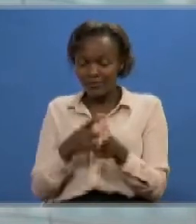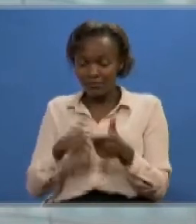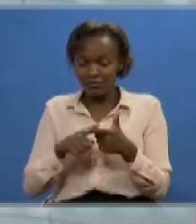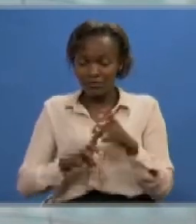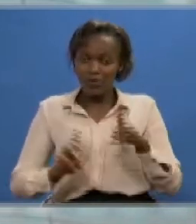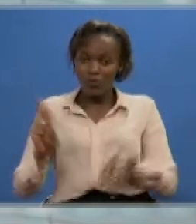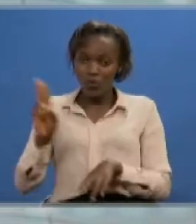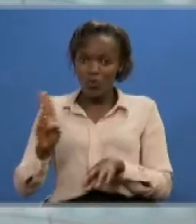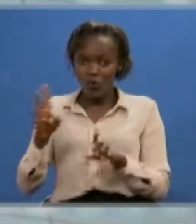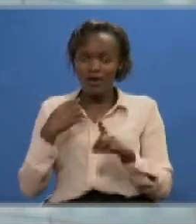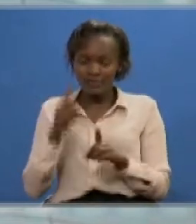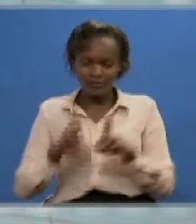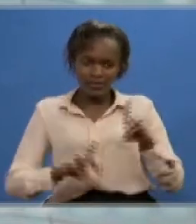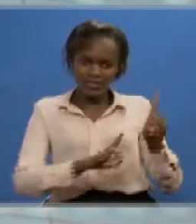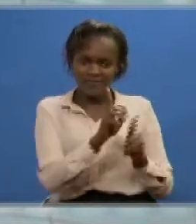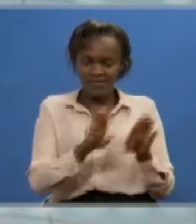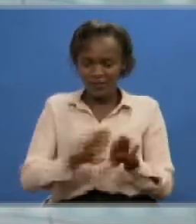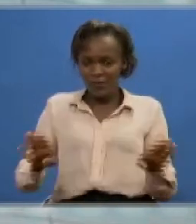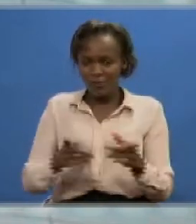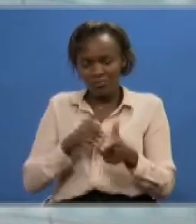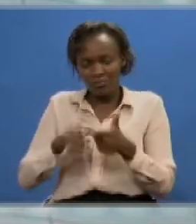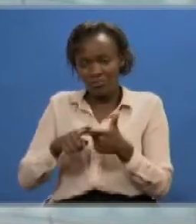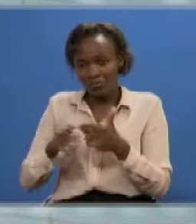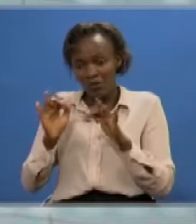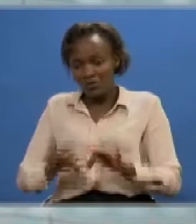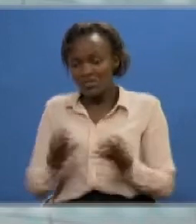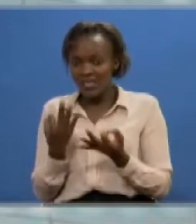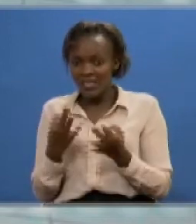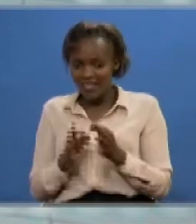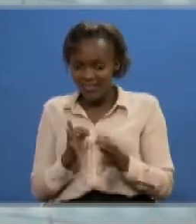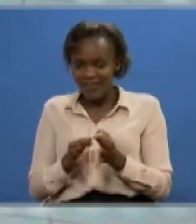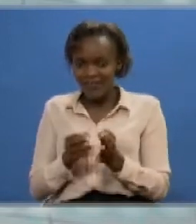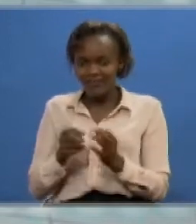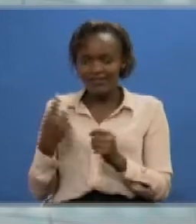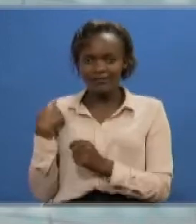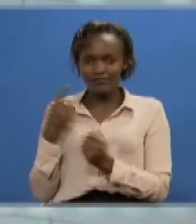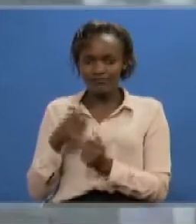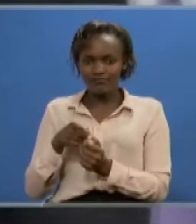of movement but warned that a lockdown will be enforced should the numbers spike.